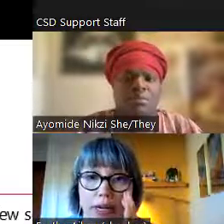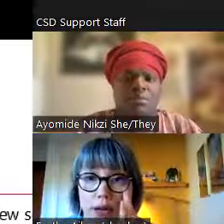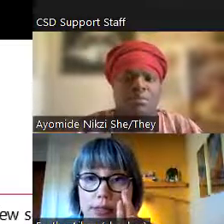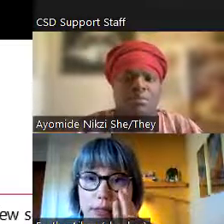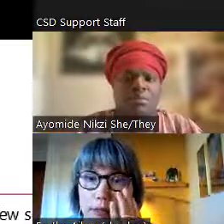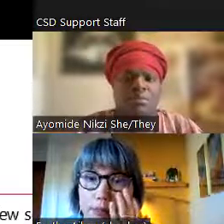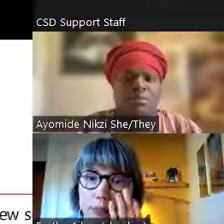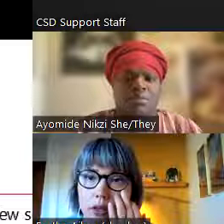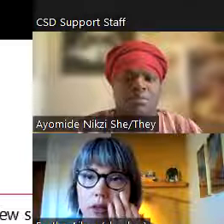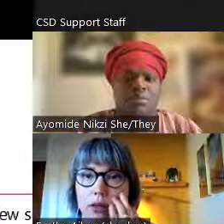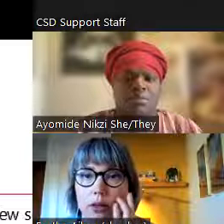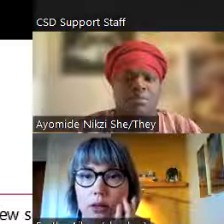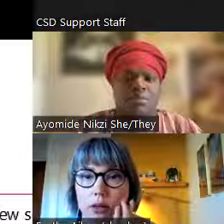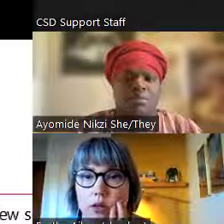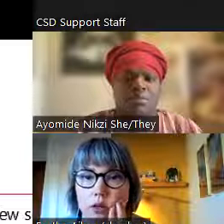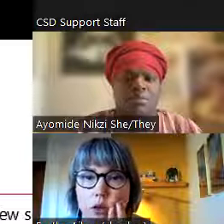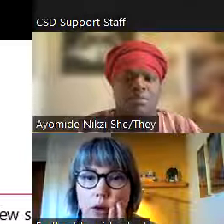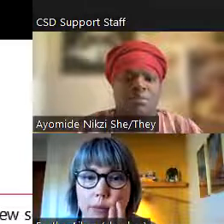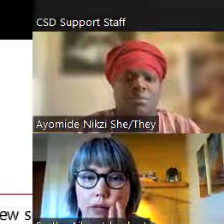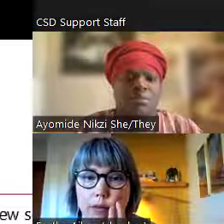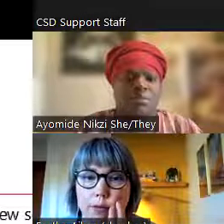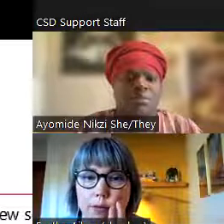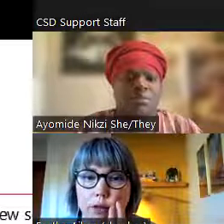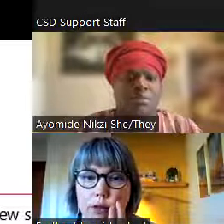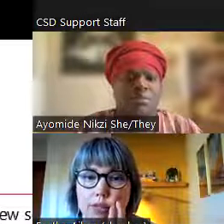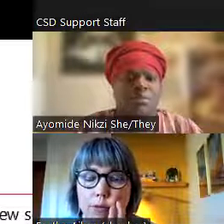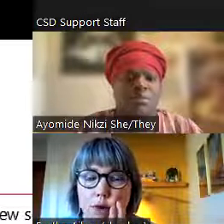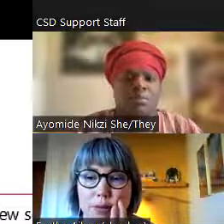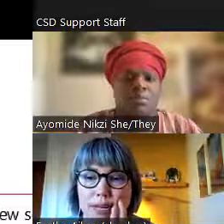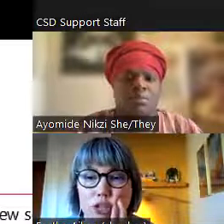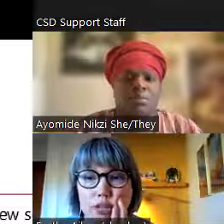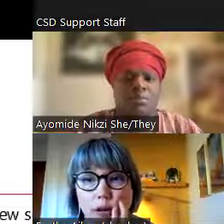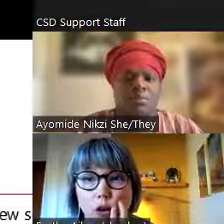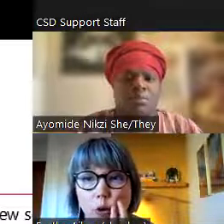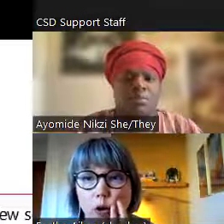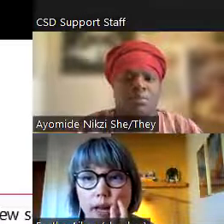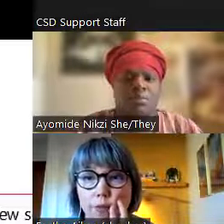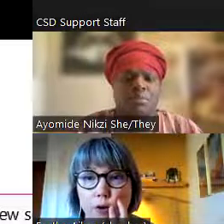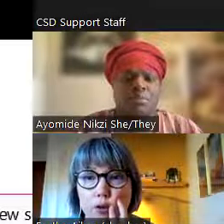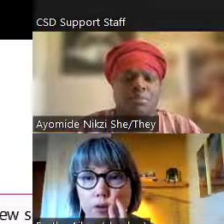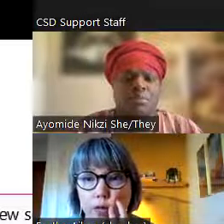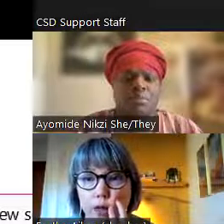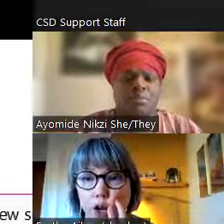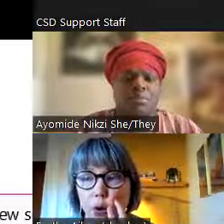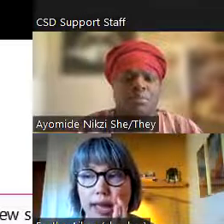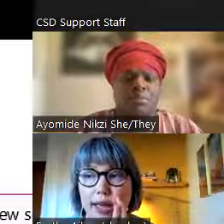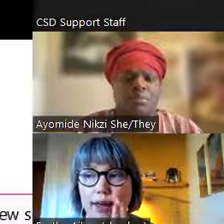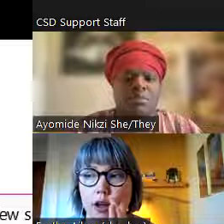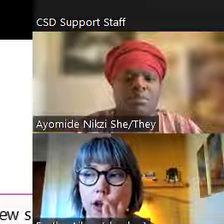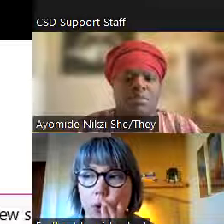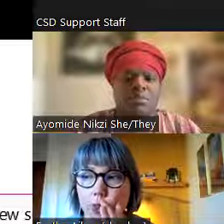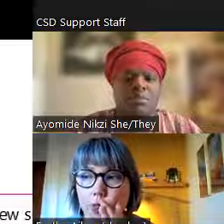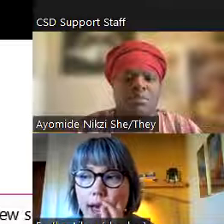options have been exhausted. So I would love some recommendations here, or if folks feel